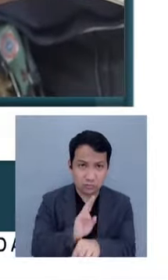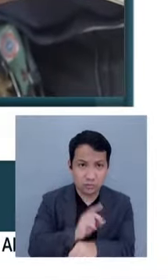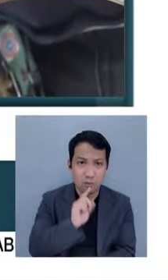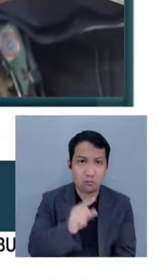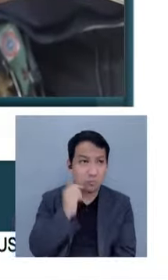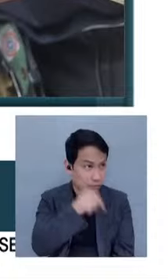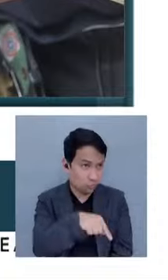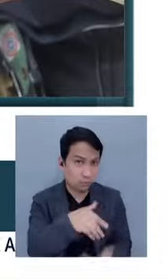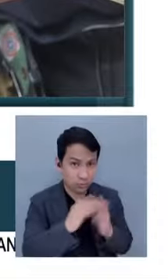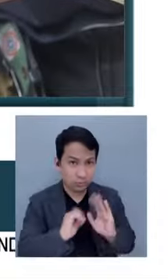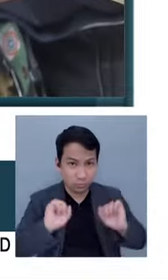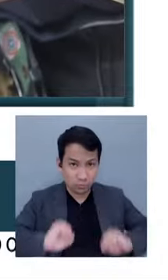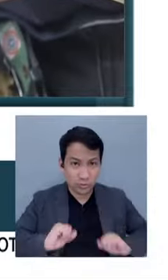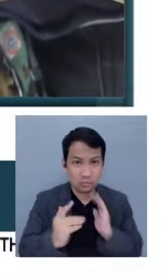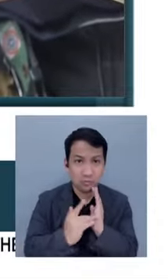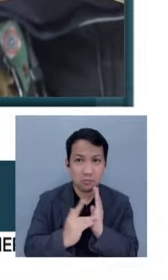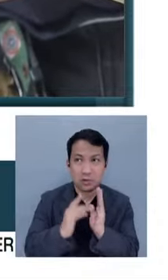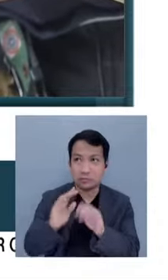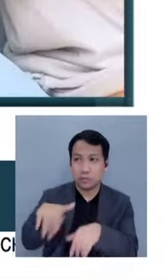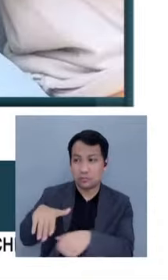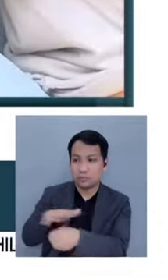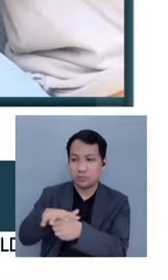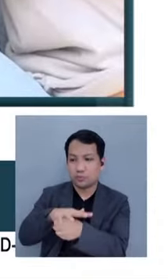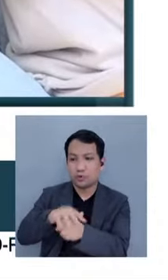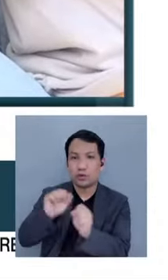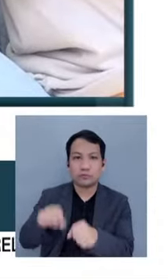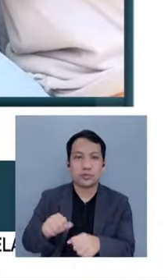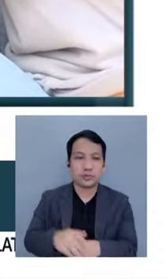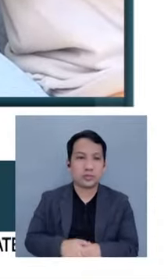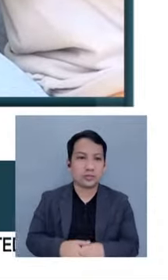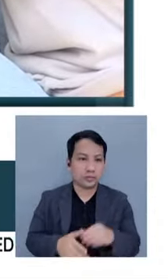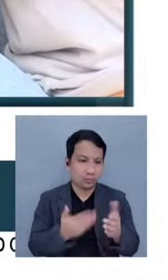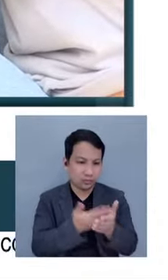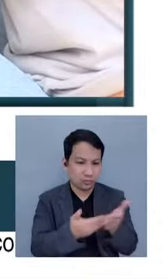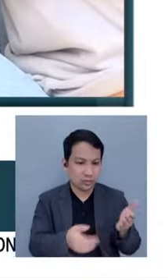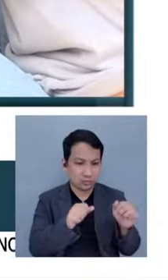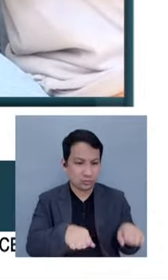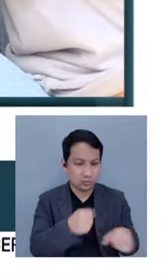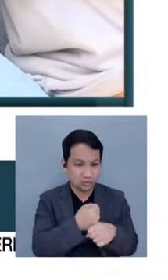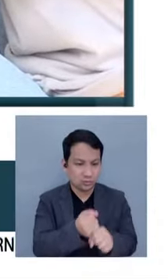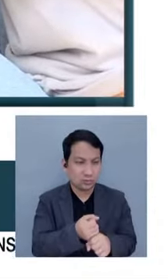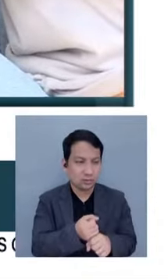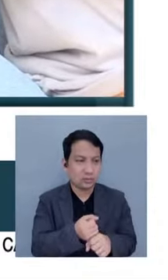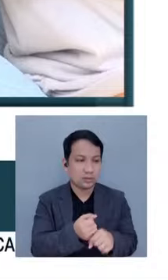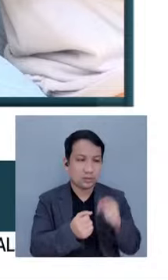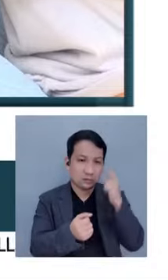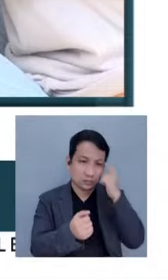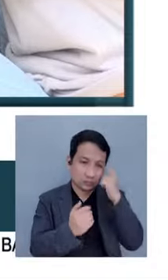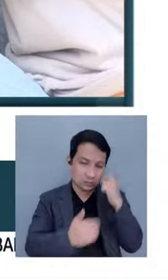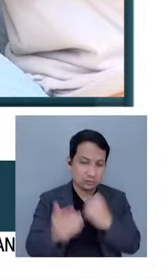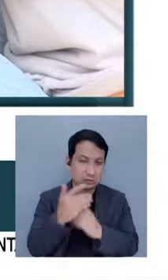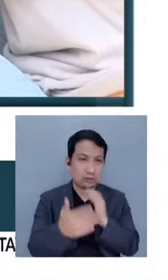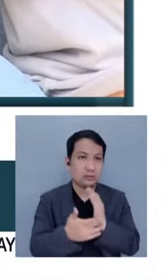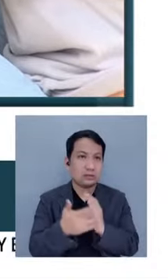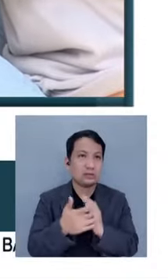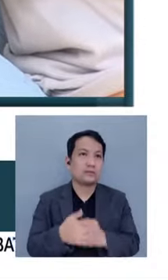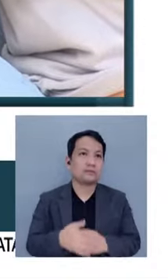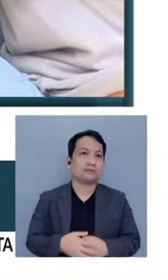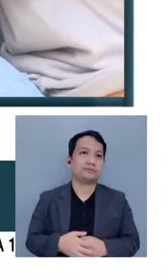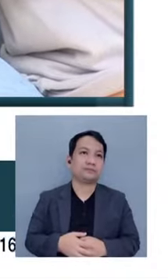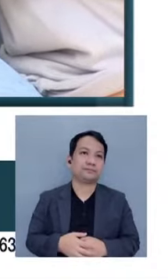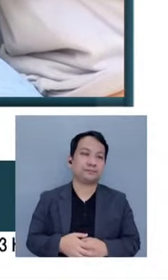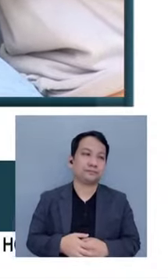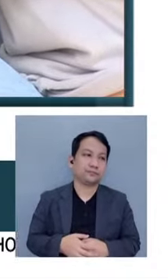actually detected some locals who are using these tools created by advanced persistent threat actors so that they